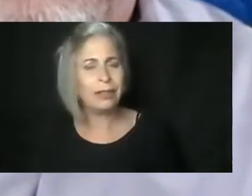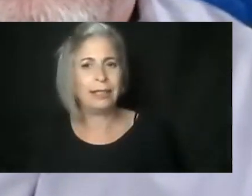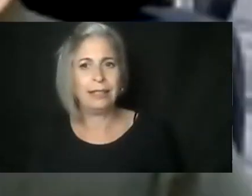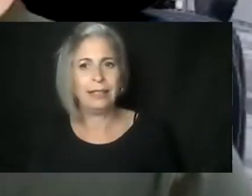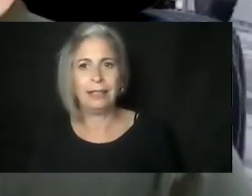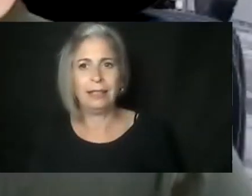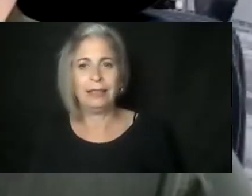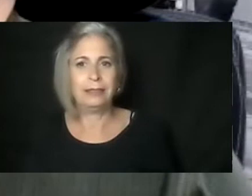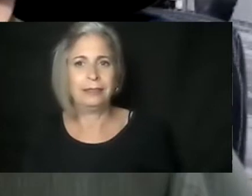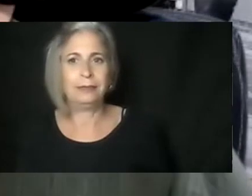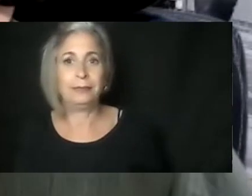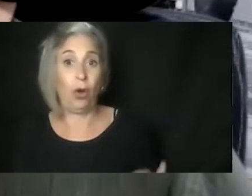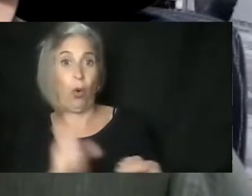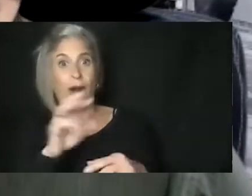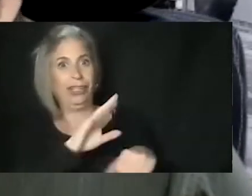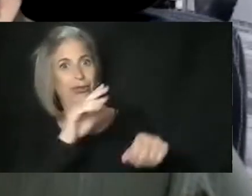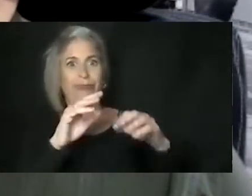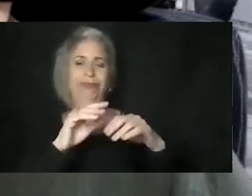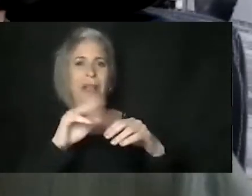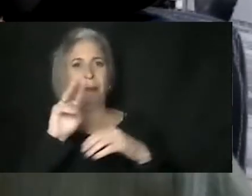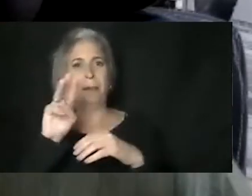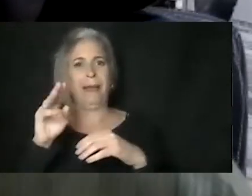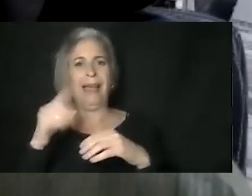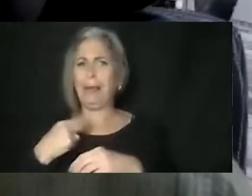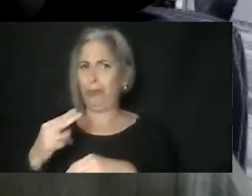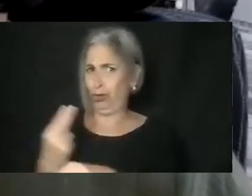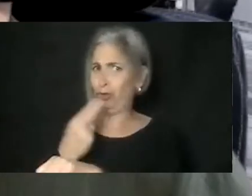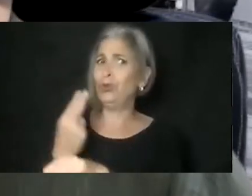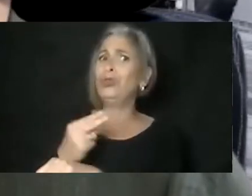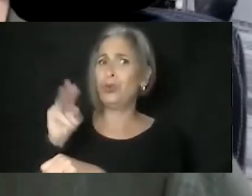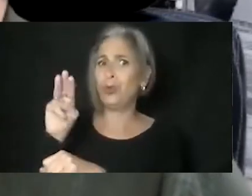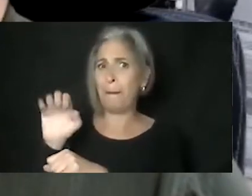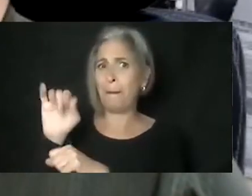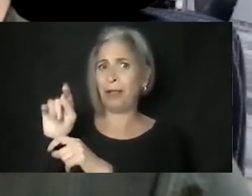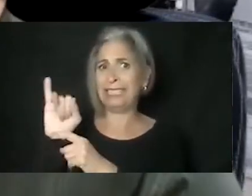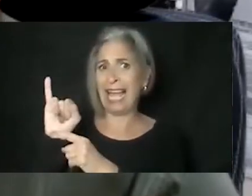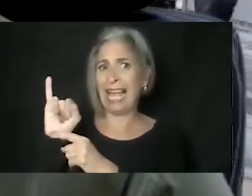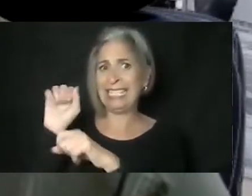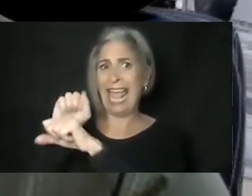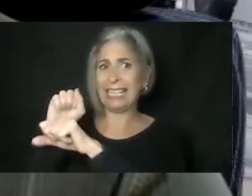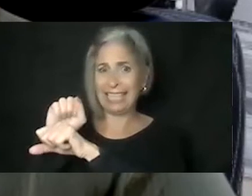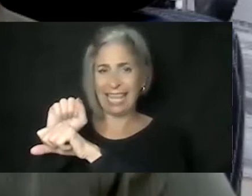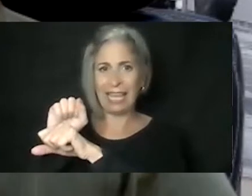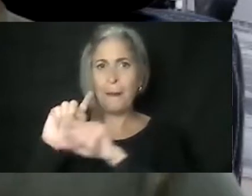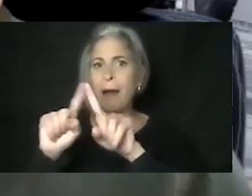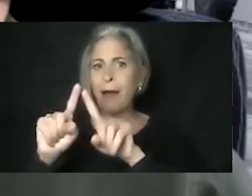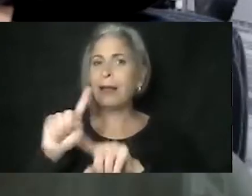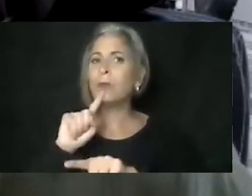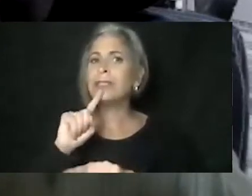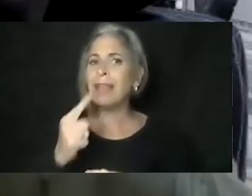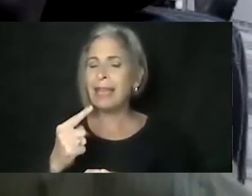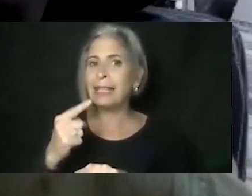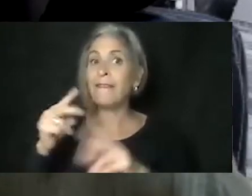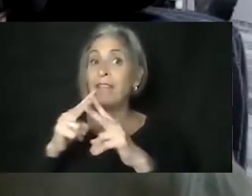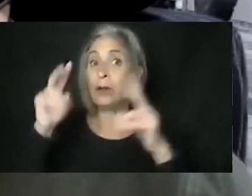Or are you used to multitasking? I'm very used to multitasking. But I will say it's a lot more